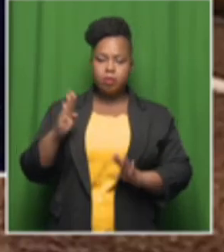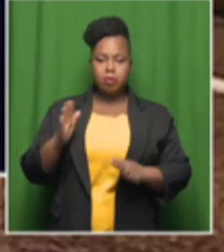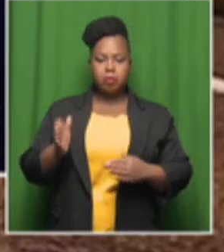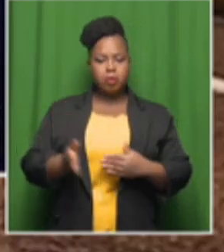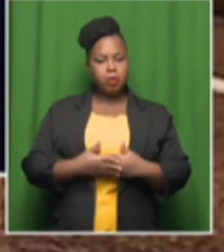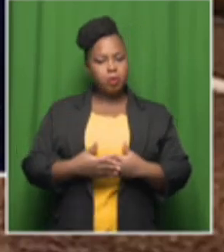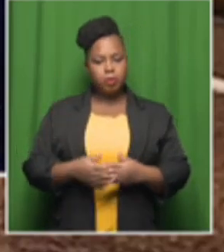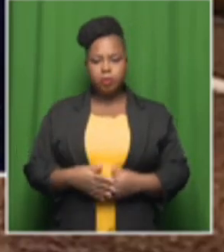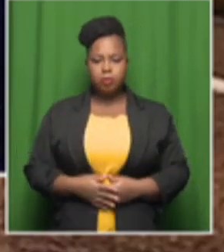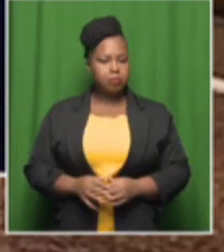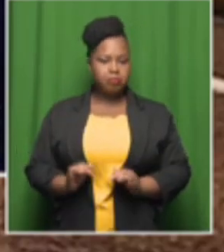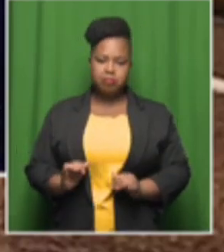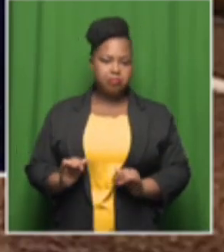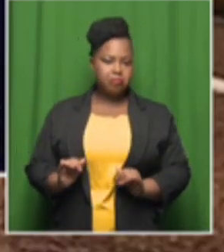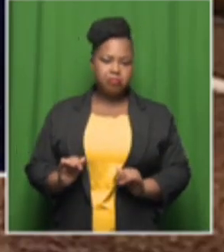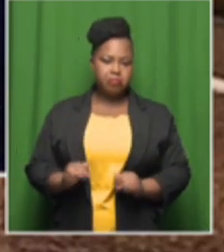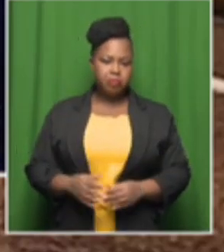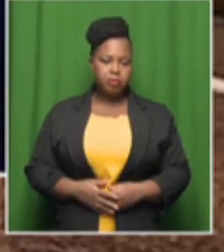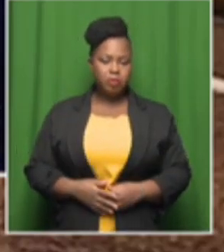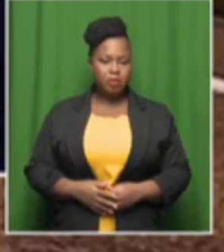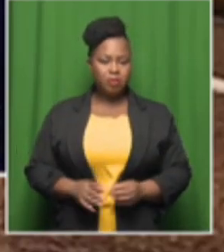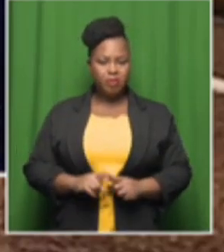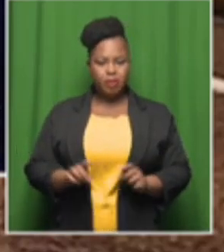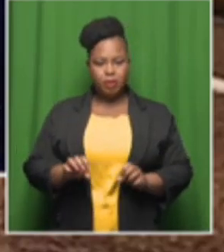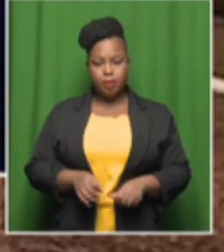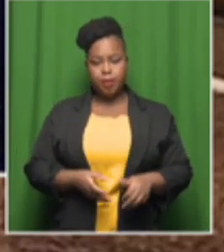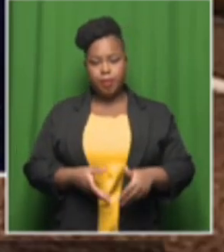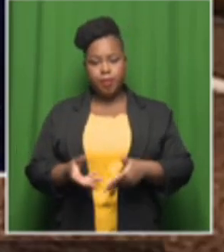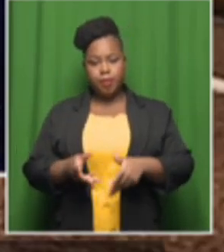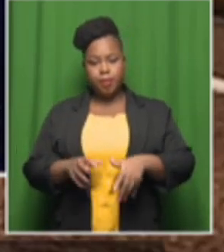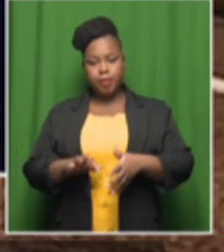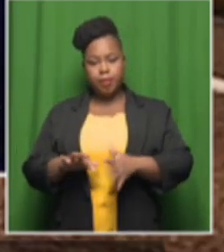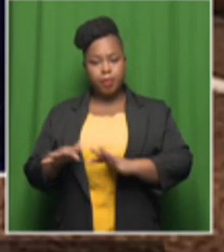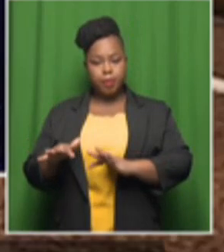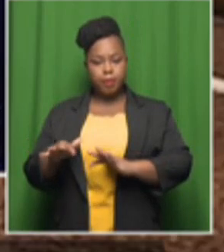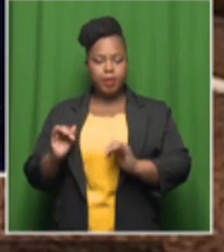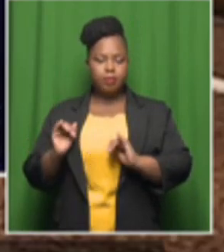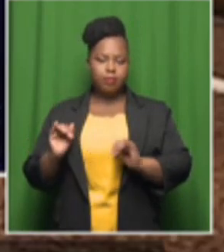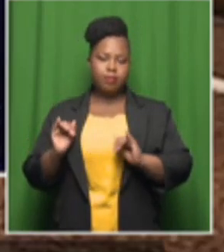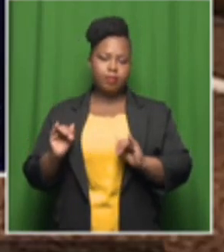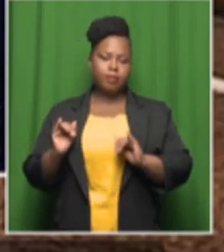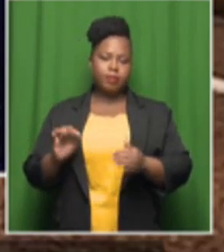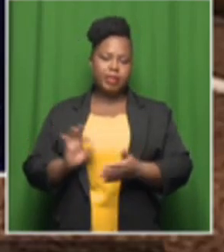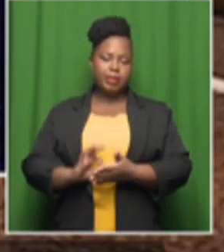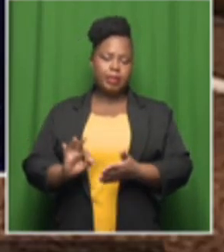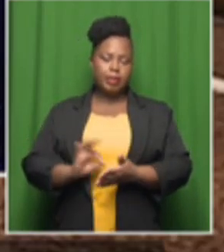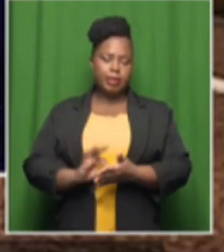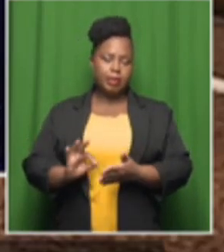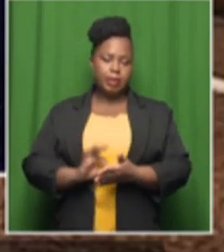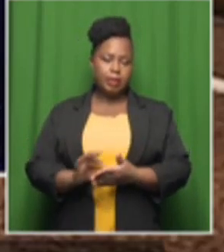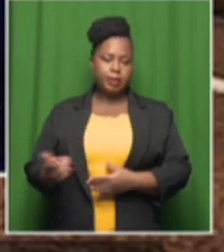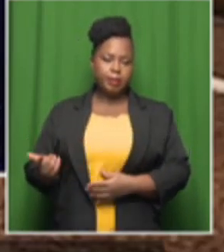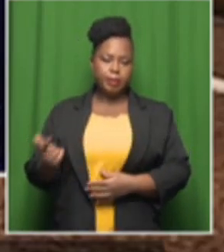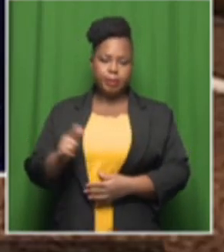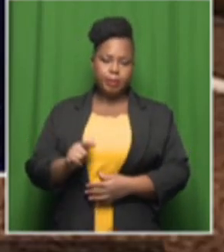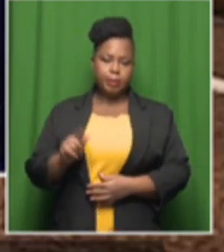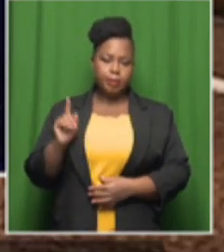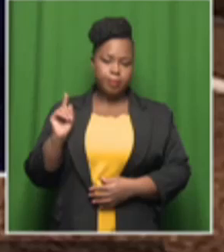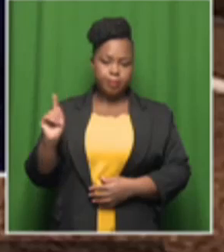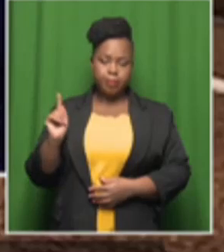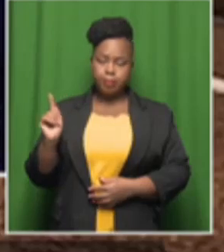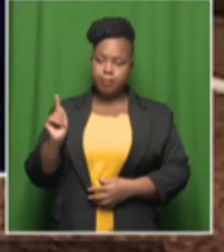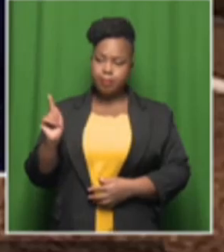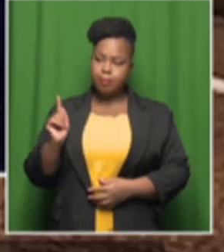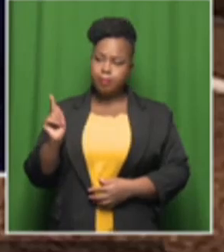doesn't look that bad, but what's been spilt there is of a hazardous nature. So they've got to get all the proper cleaning gear in to get that cleaned